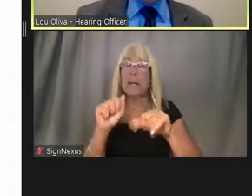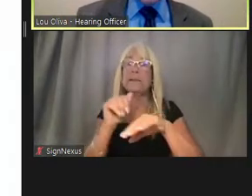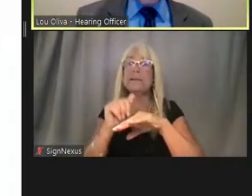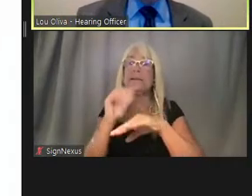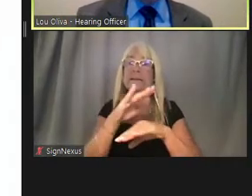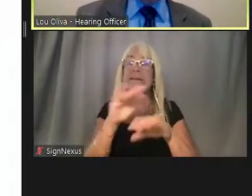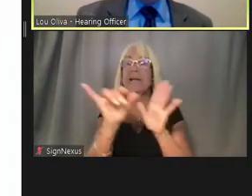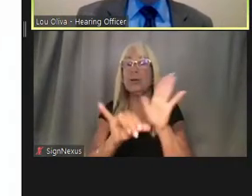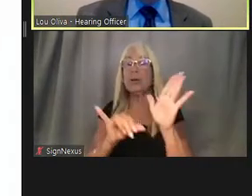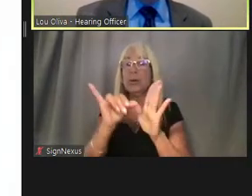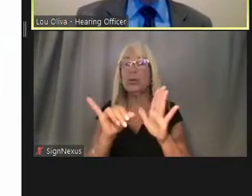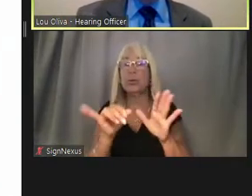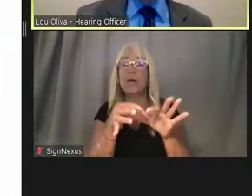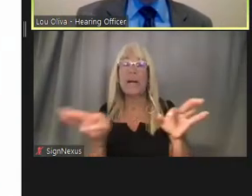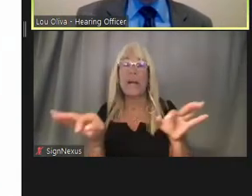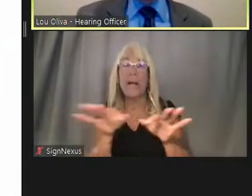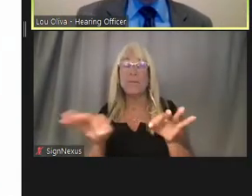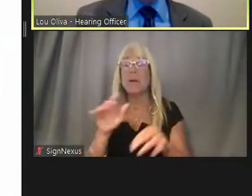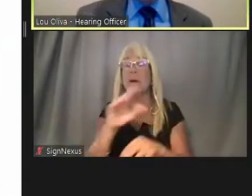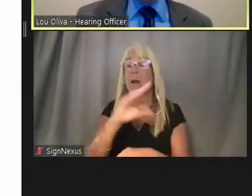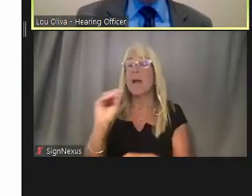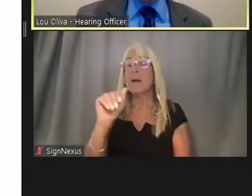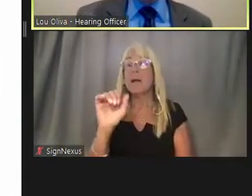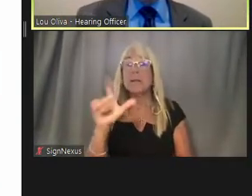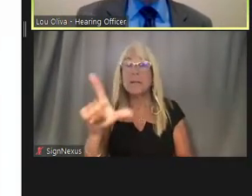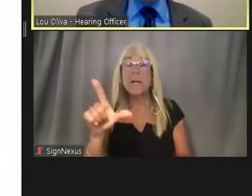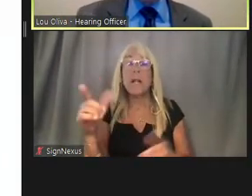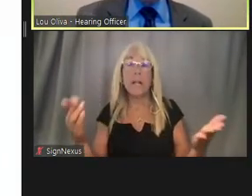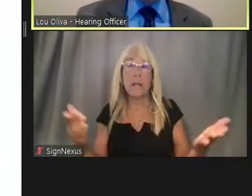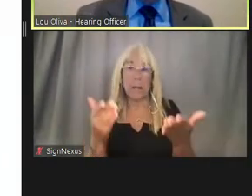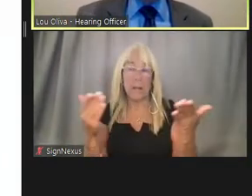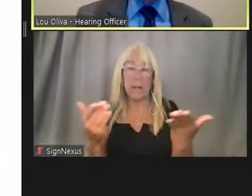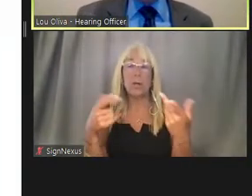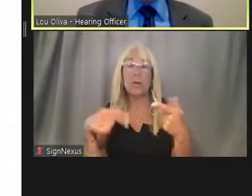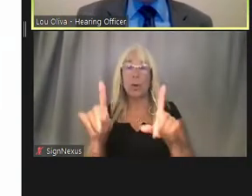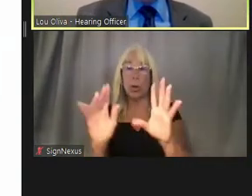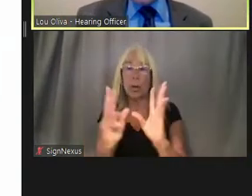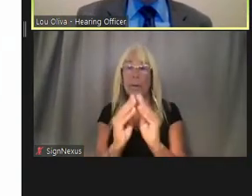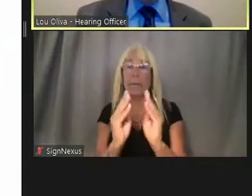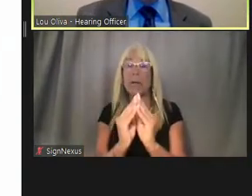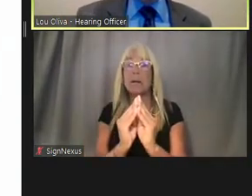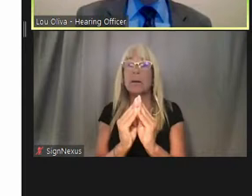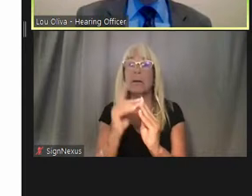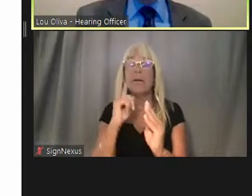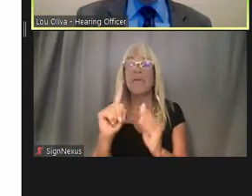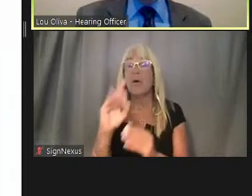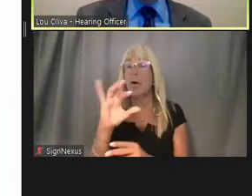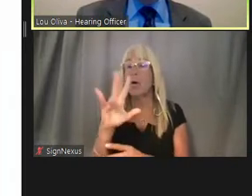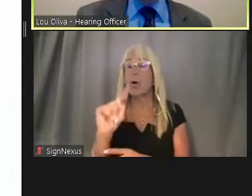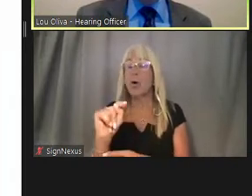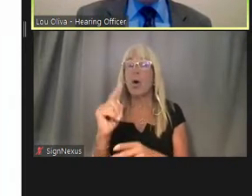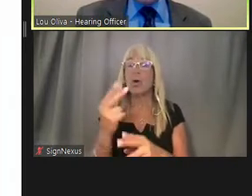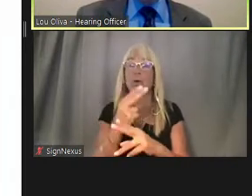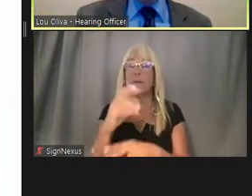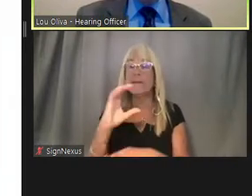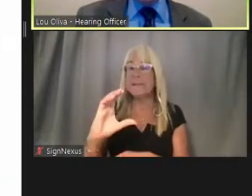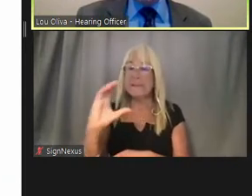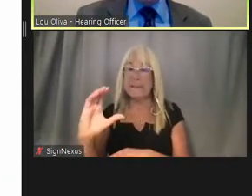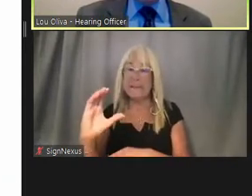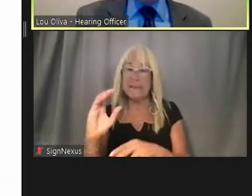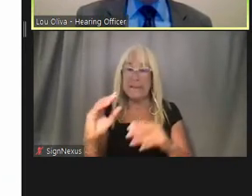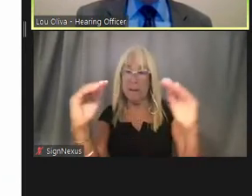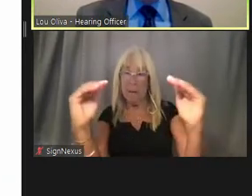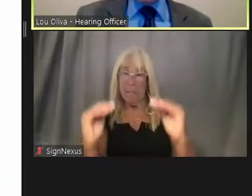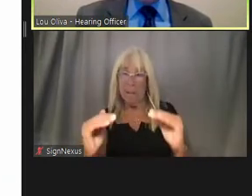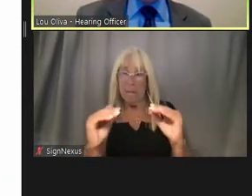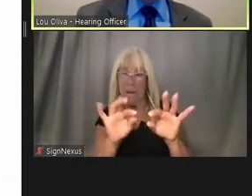cart captioning in American Sign Language interpreters are available at today's hearing to turn on cart captioning use the CC button on the bottom of the